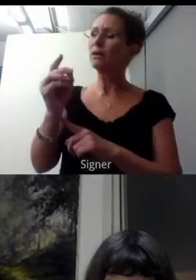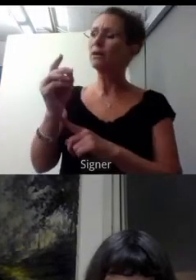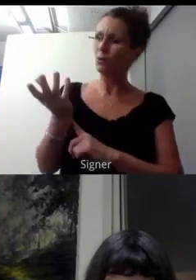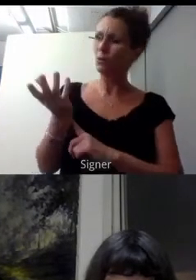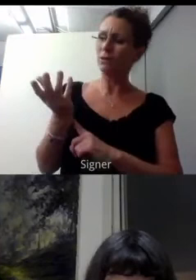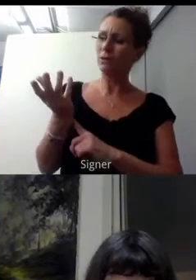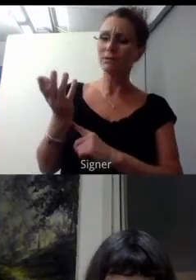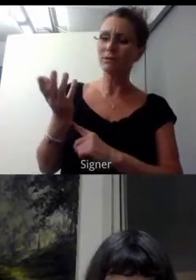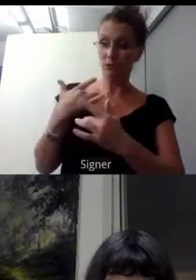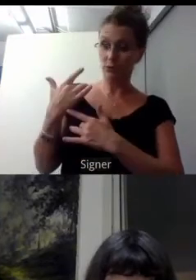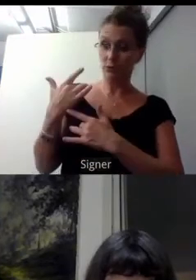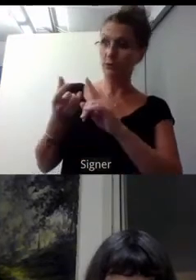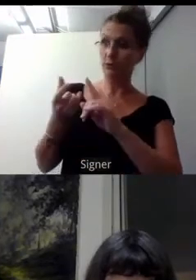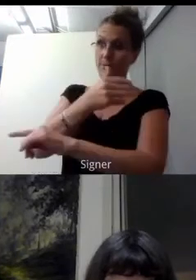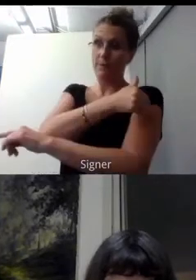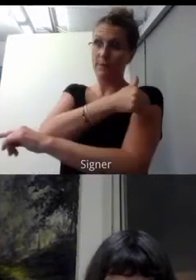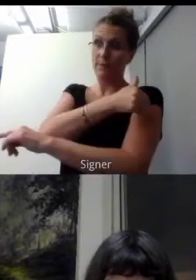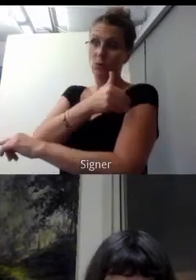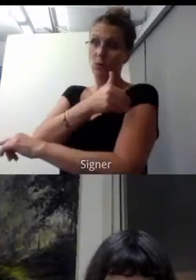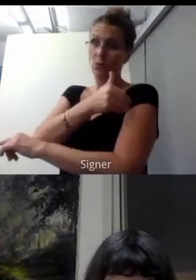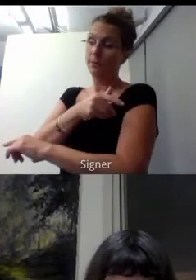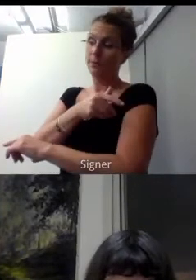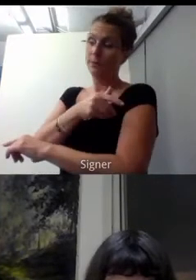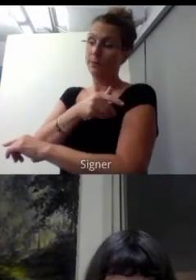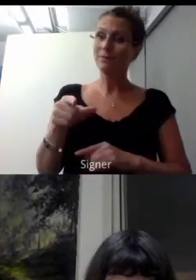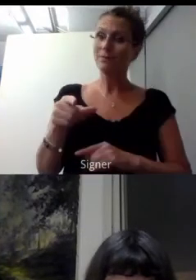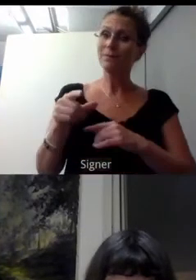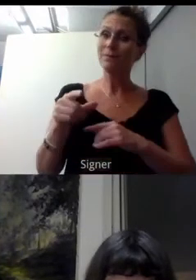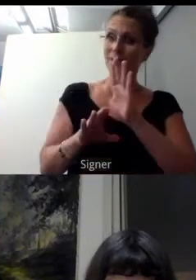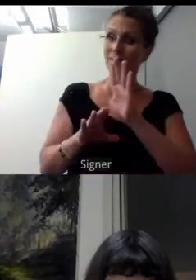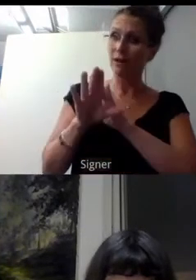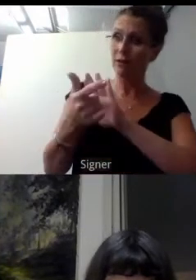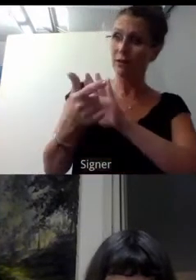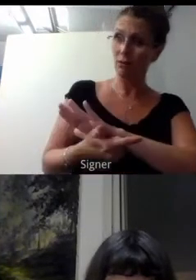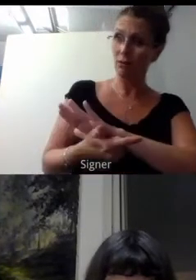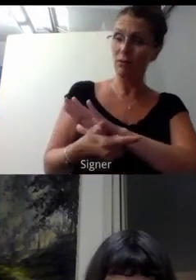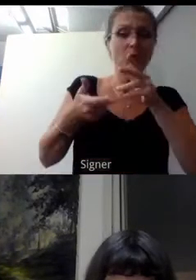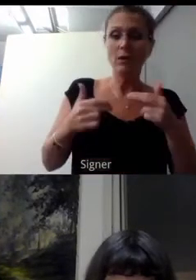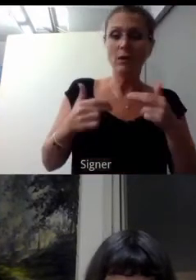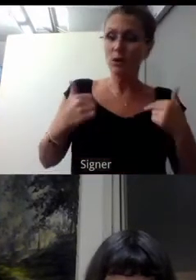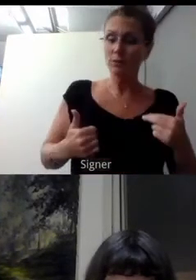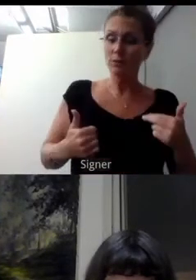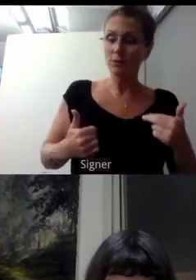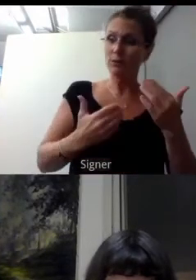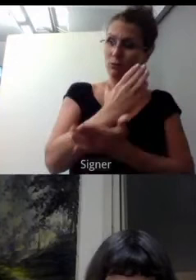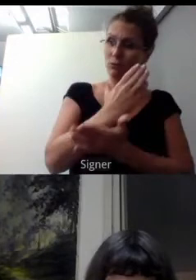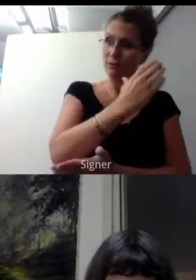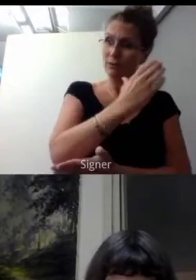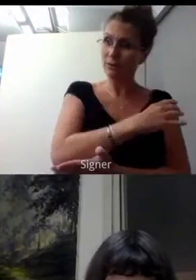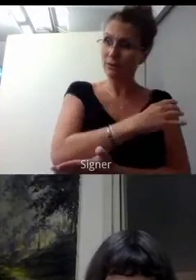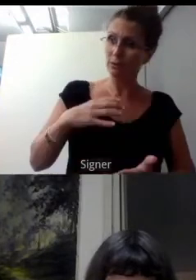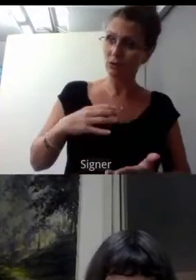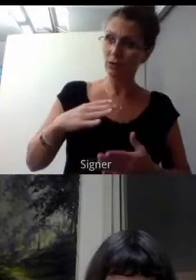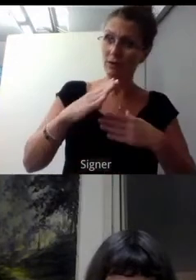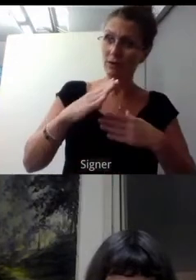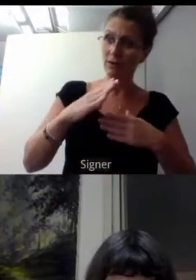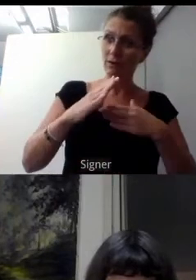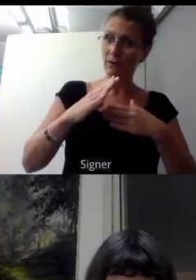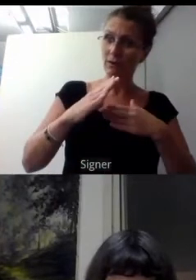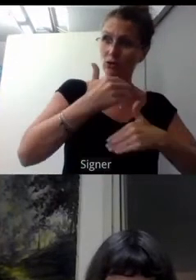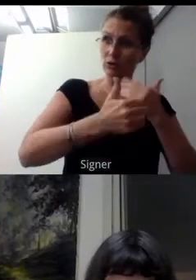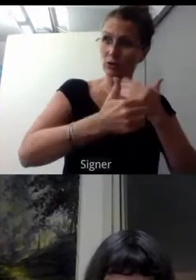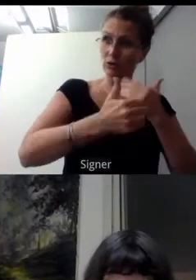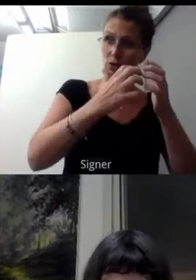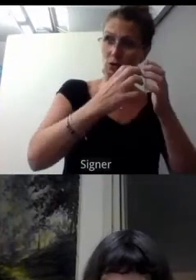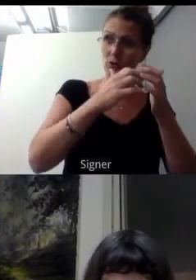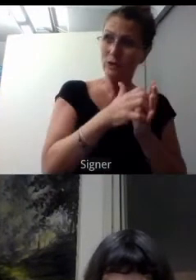being developed that they didn't want their Human Rights Commission's functions to be weakened. And the government was